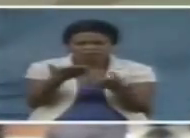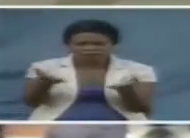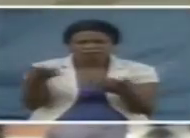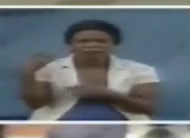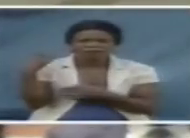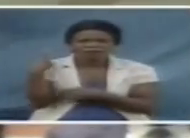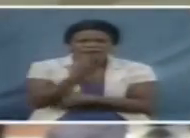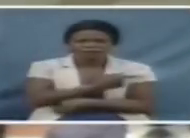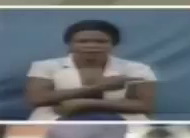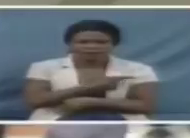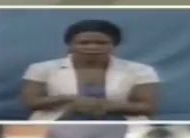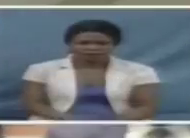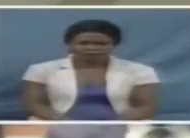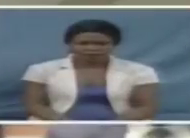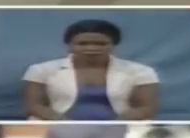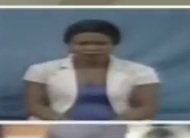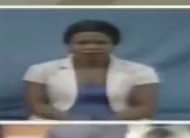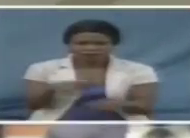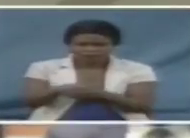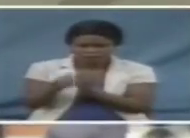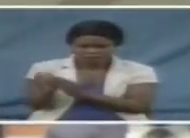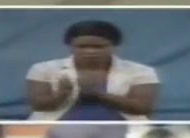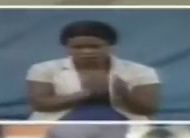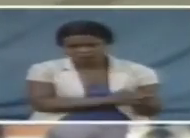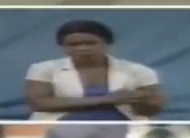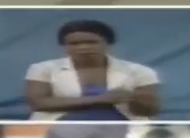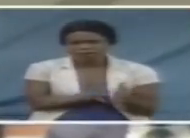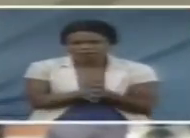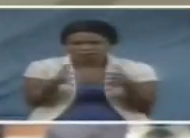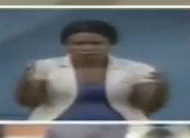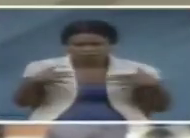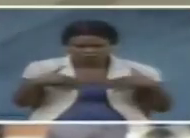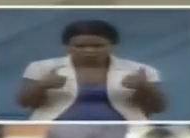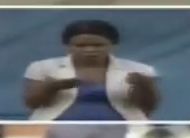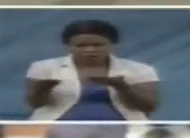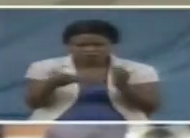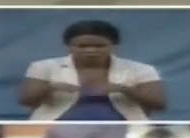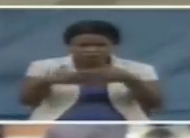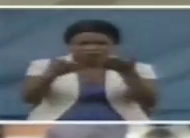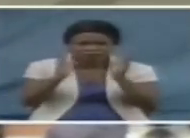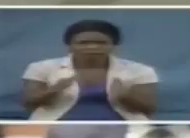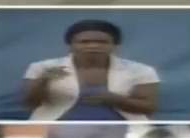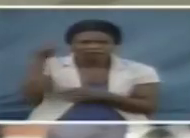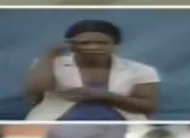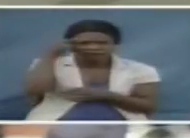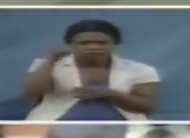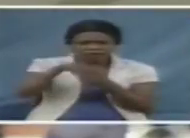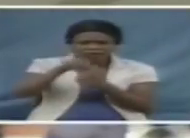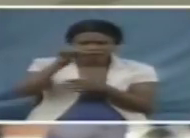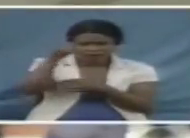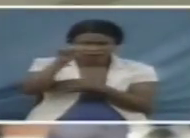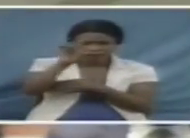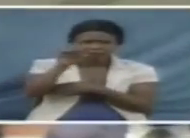be tabled before this August House. Mr. Speaker, in order to enhance health service